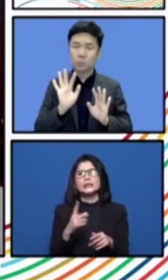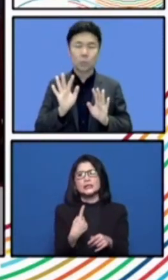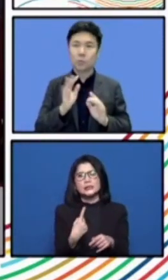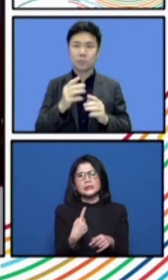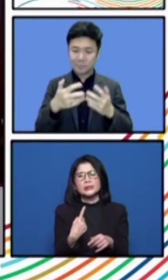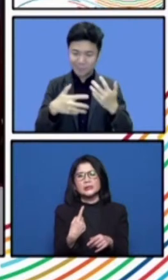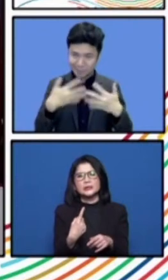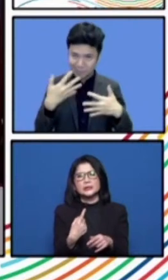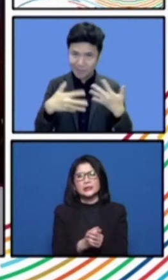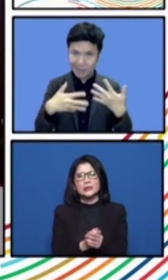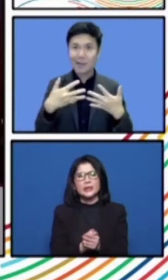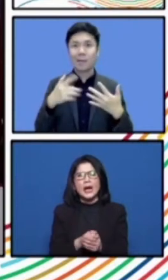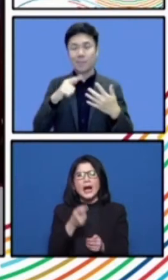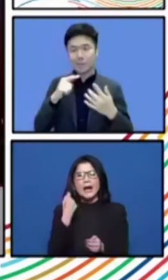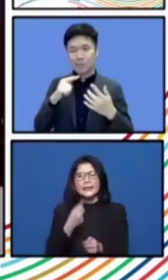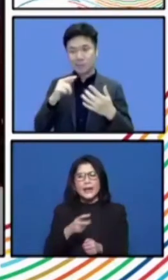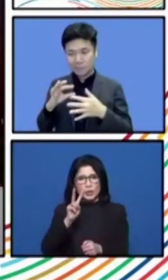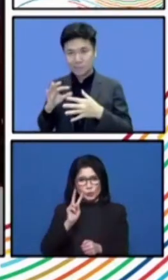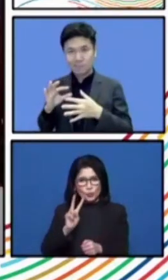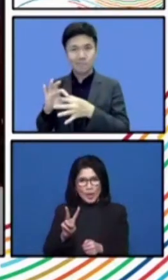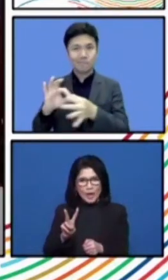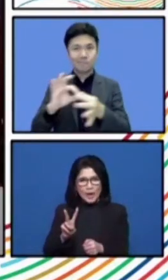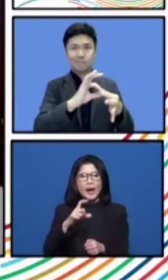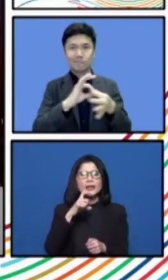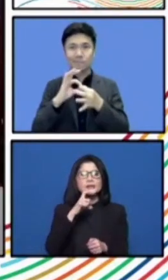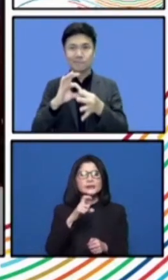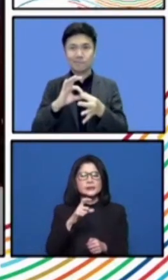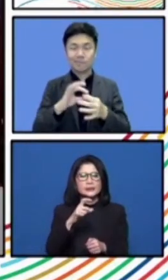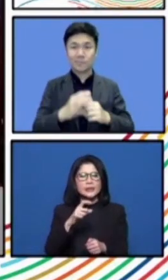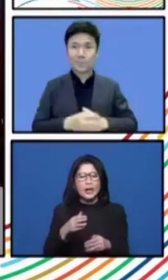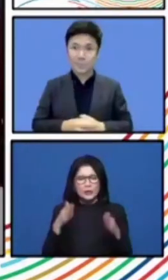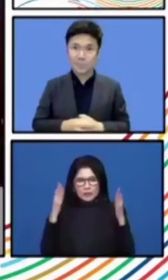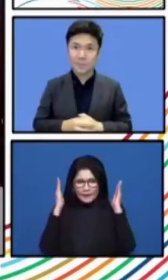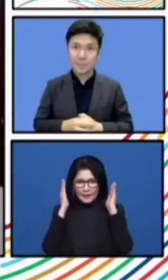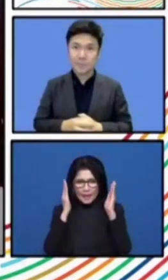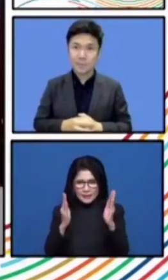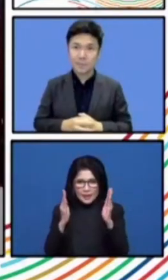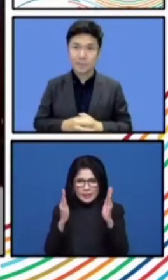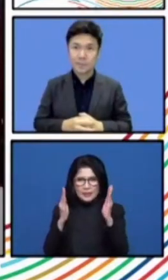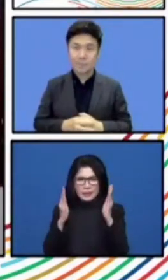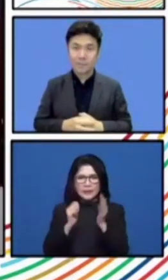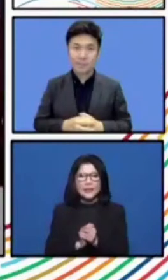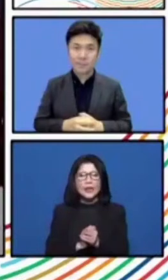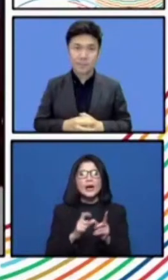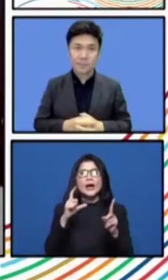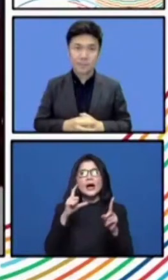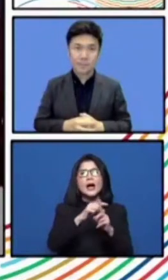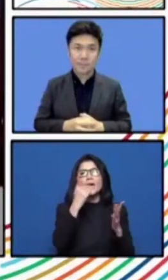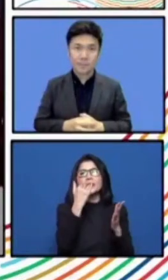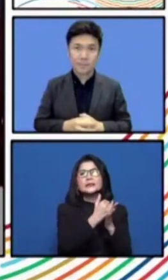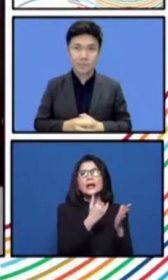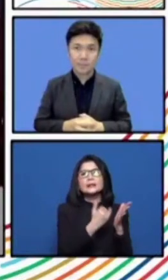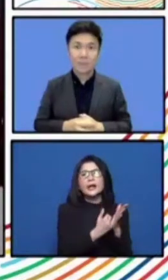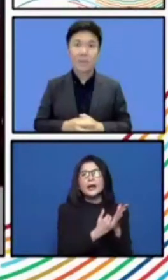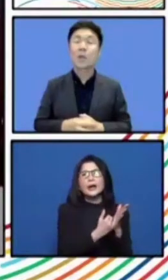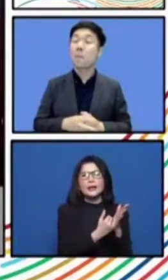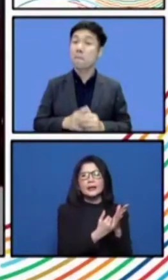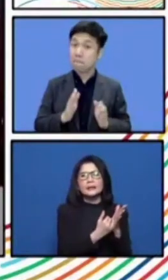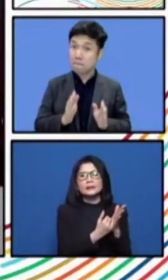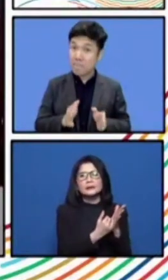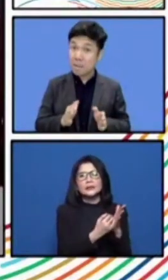features as follows the first one is it connects with the overall government information